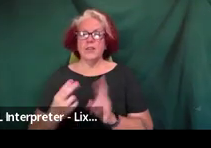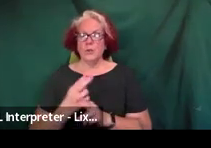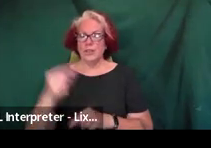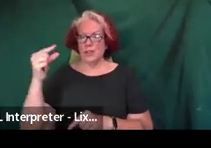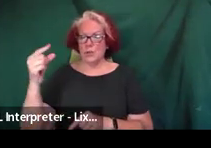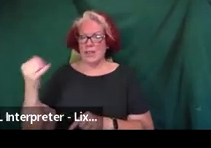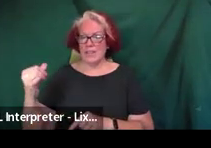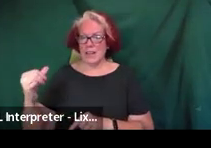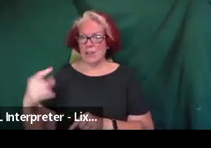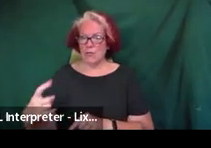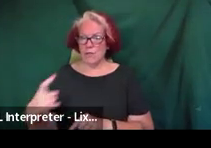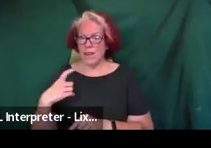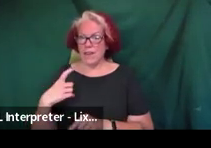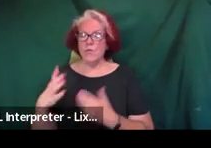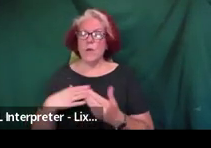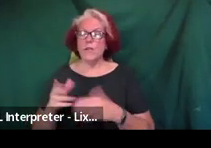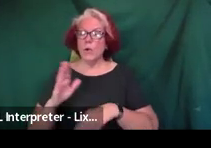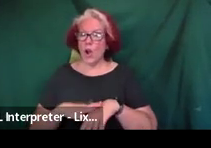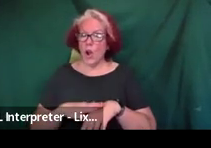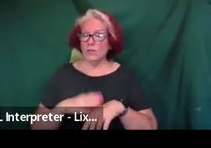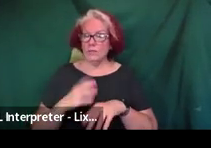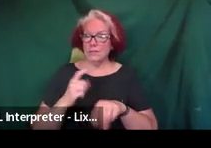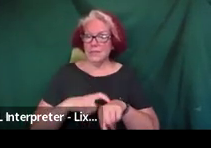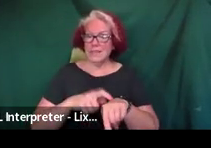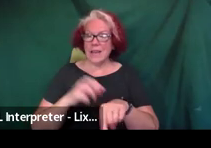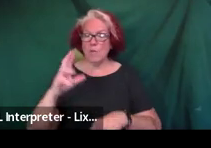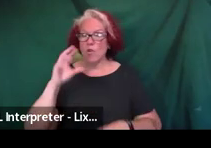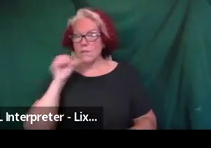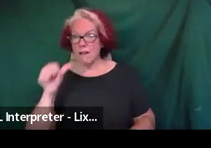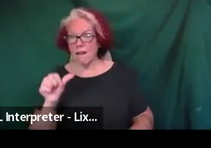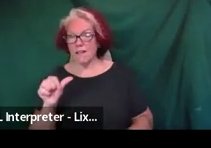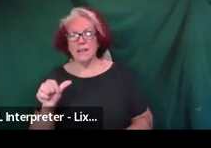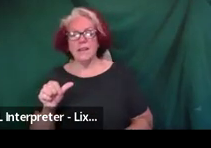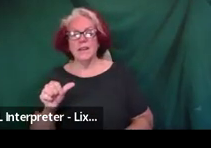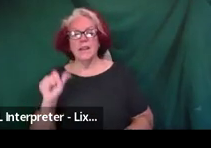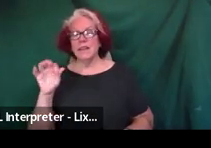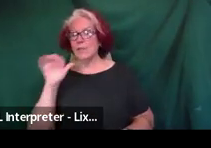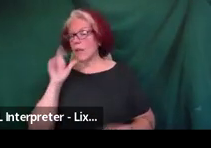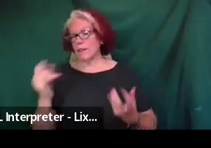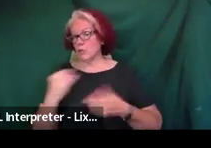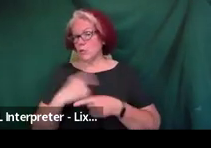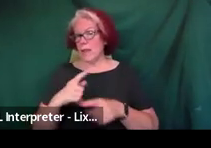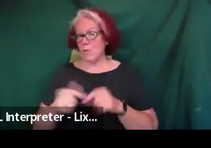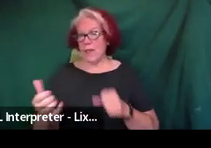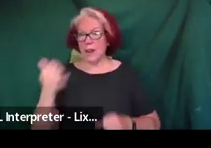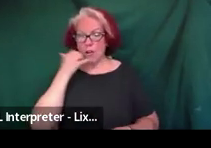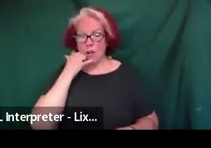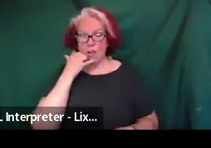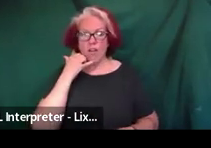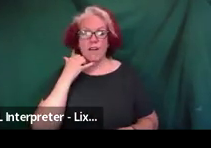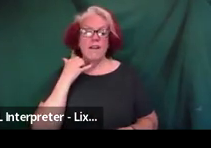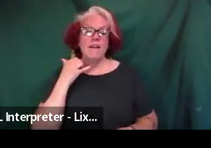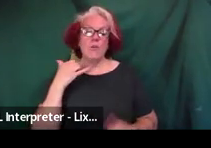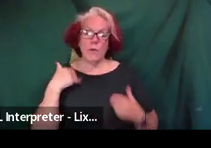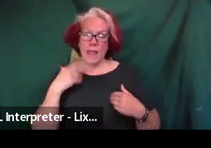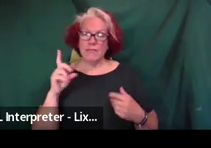whether we're on track or not. And when we're not, and in fact, we had a call today, we have some data that